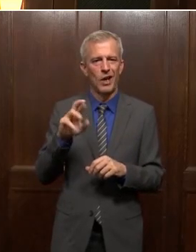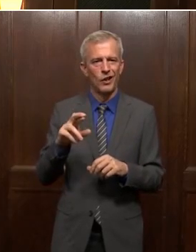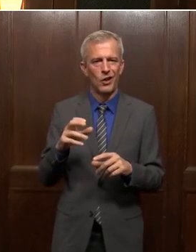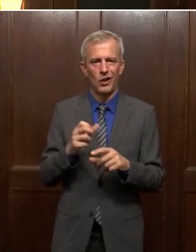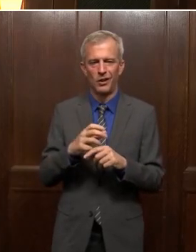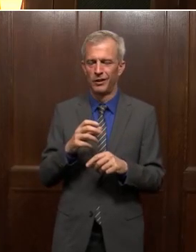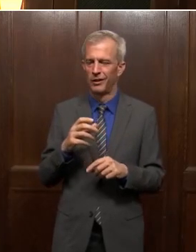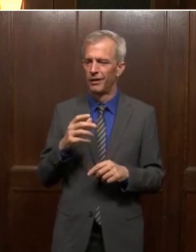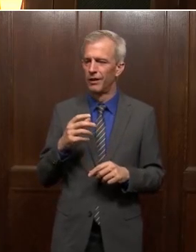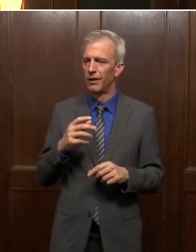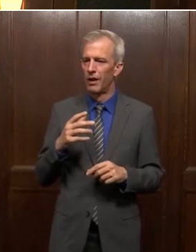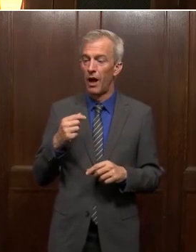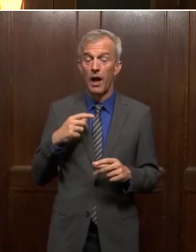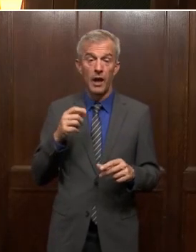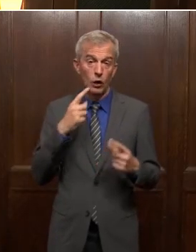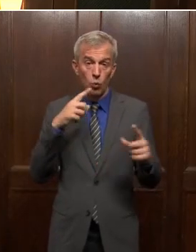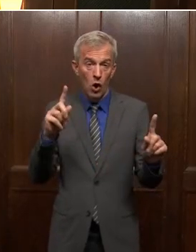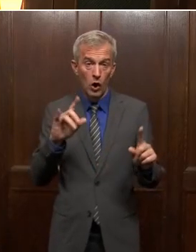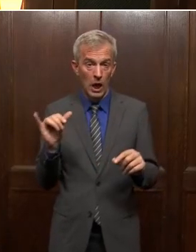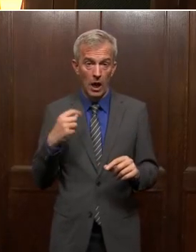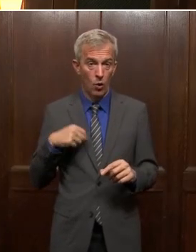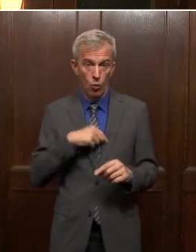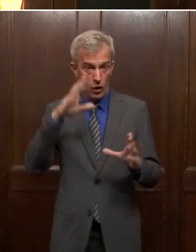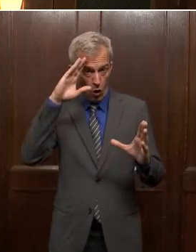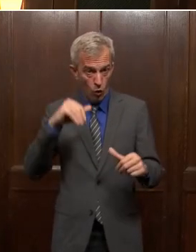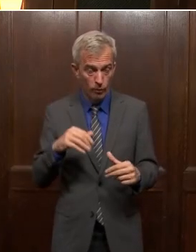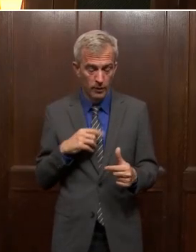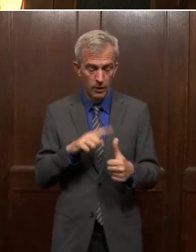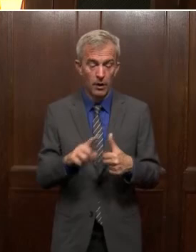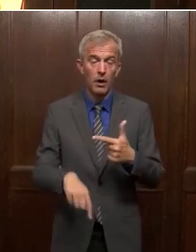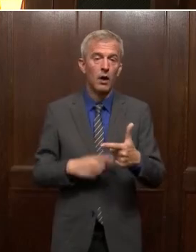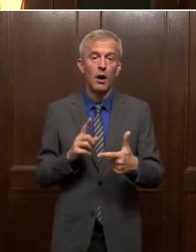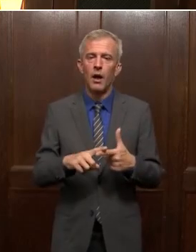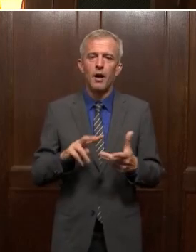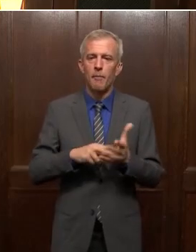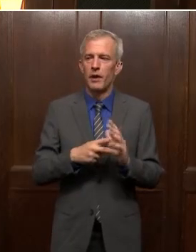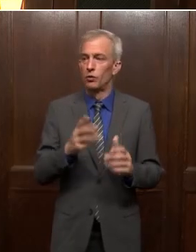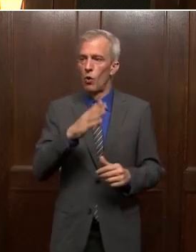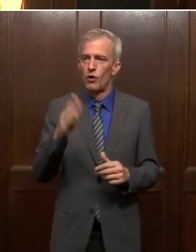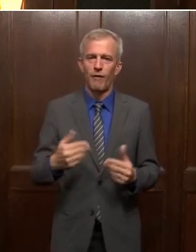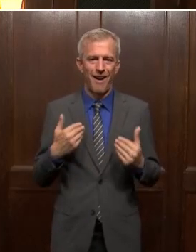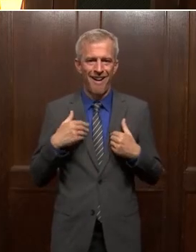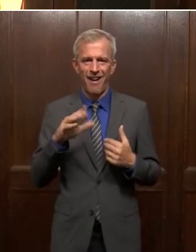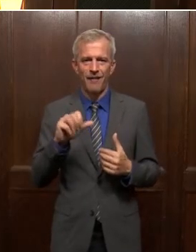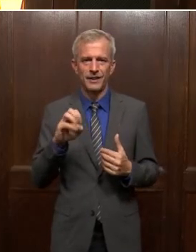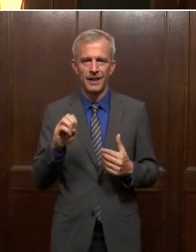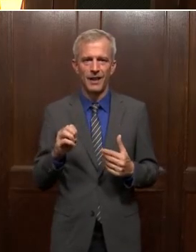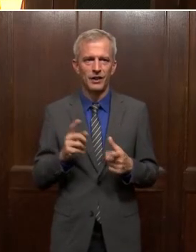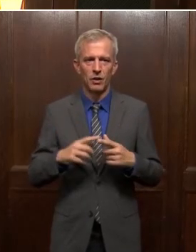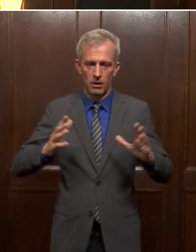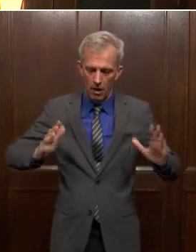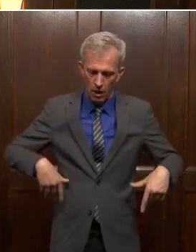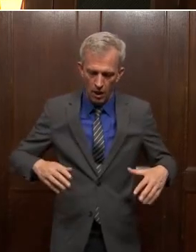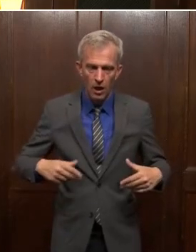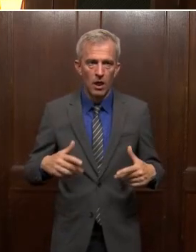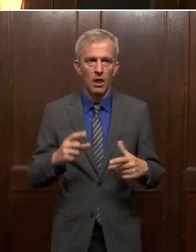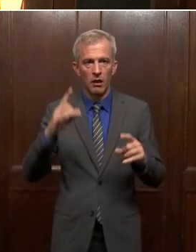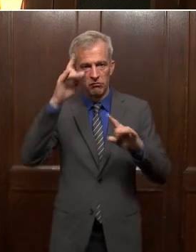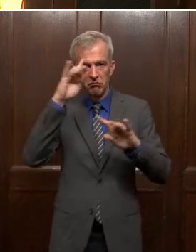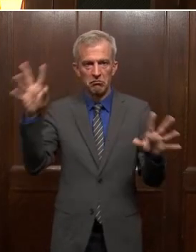it would. And I've always said too, that doesn't mean that we will never have cases, but we haven't yet had large scale outbreaks in the city